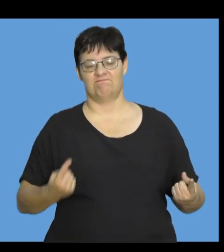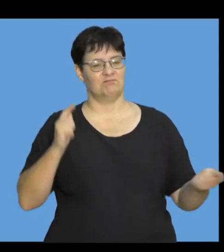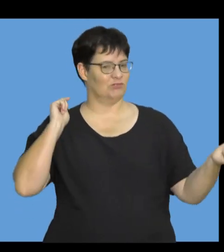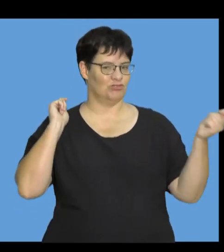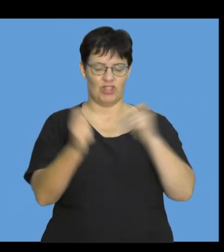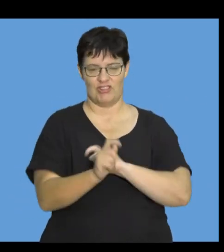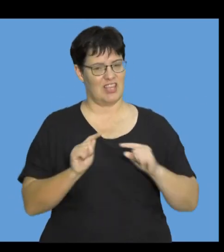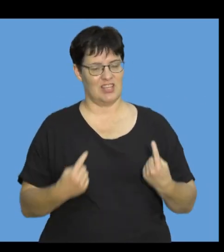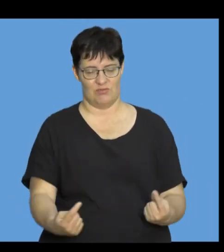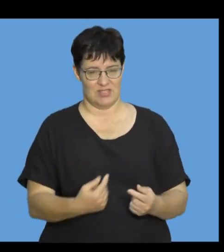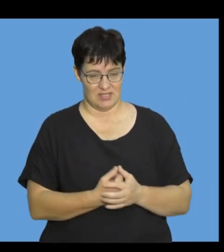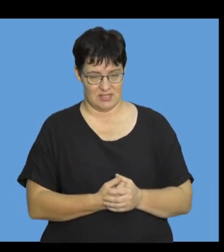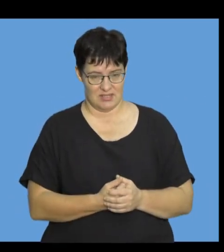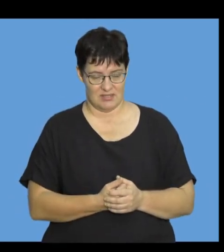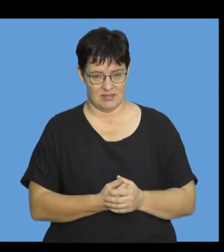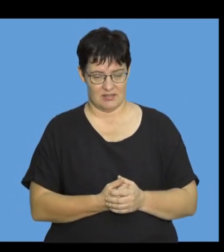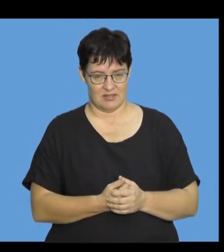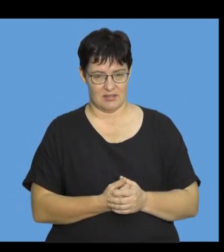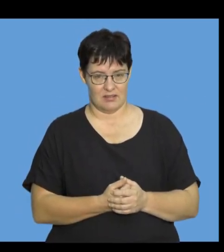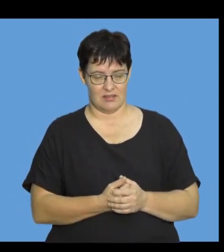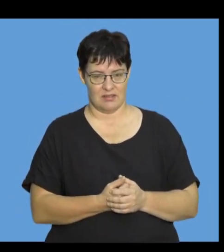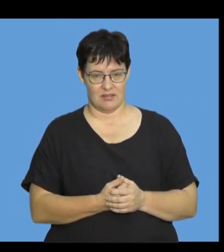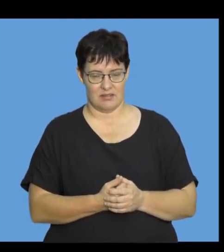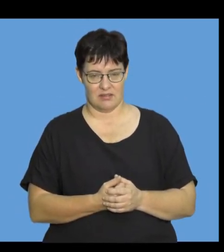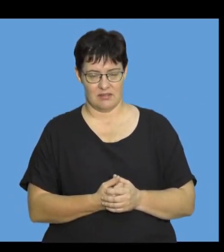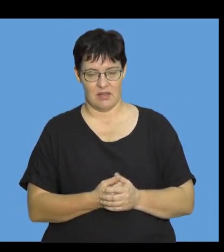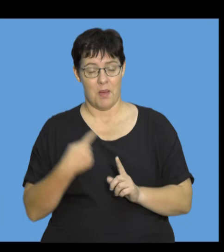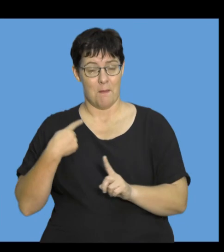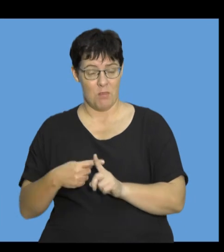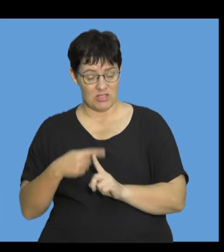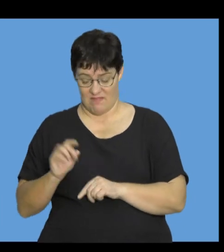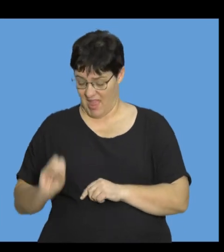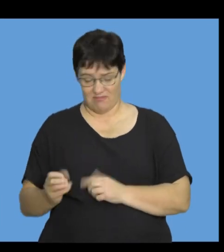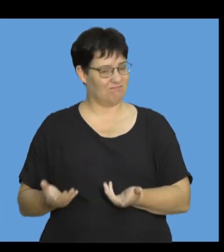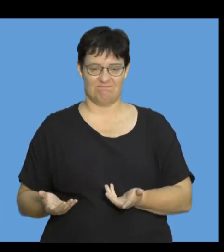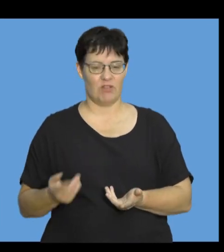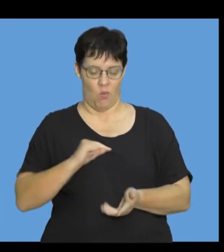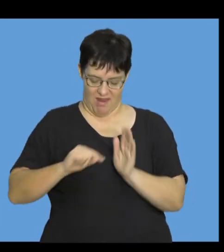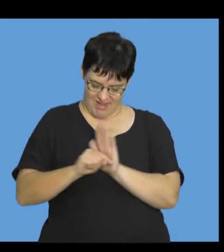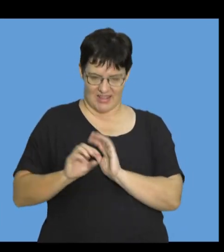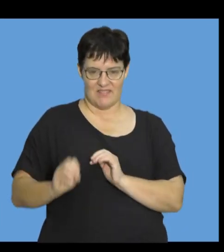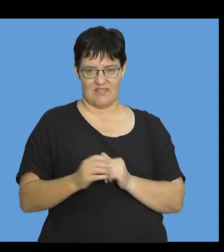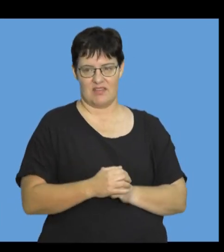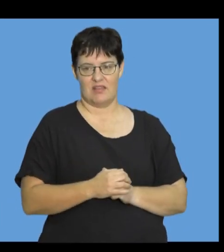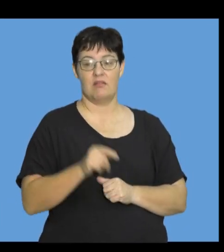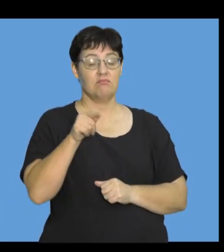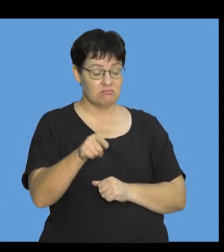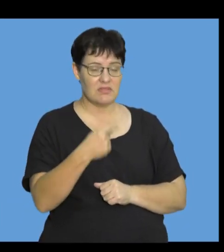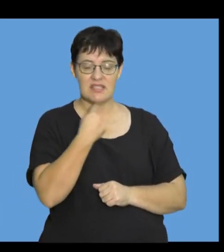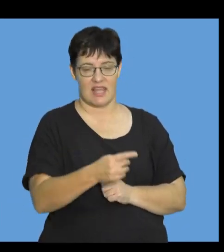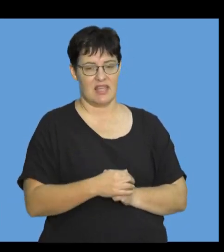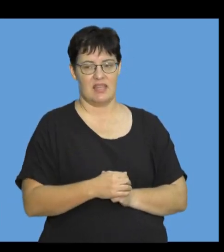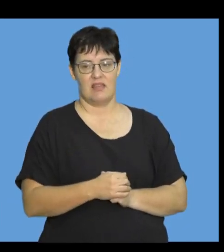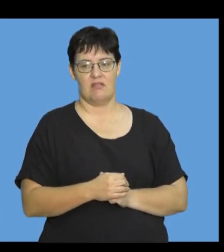be changed to have a negative, a positive rather, because it's a negative. So